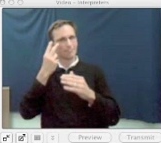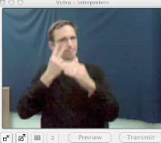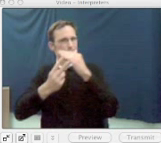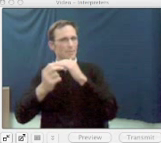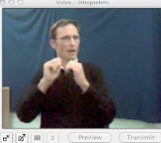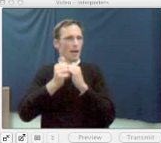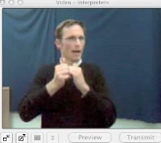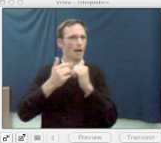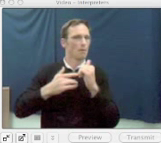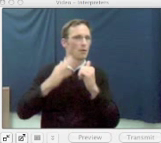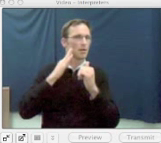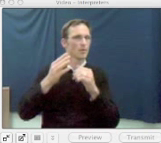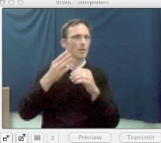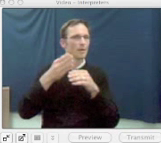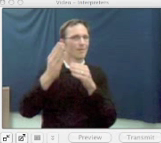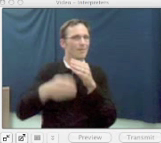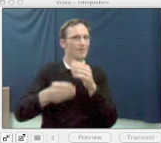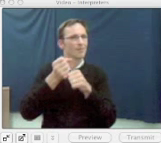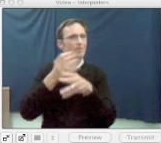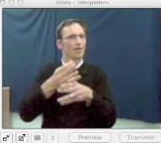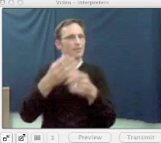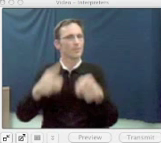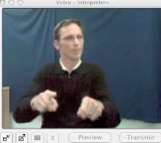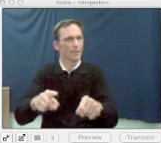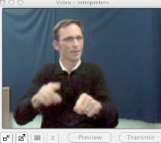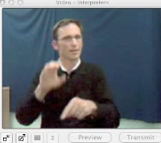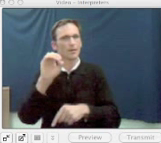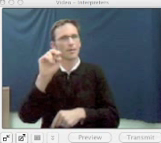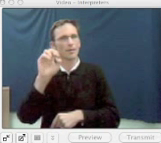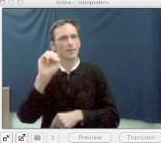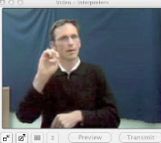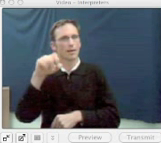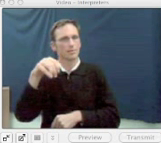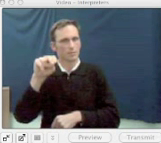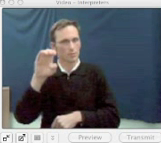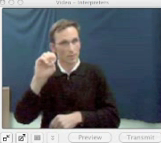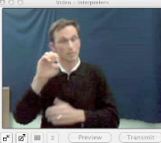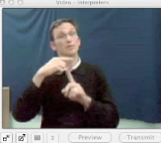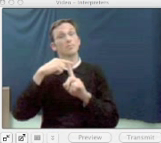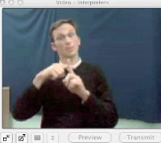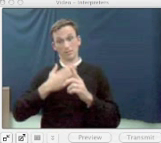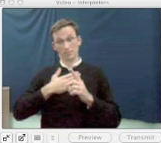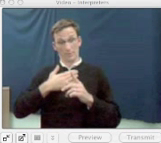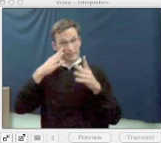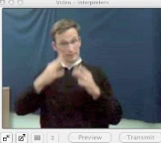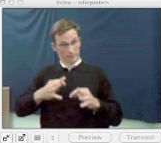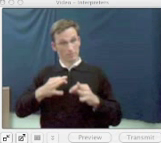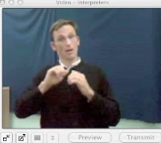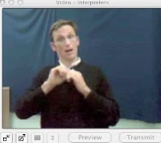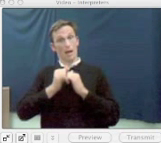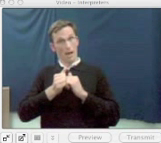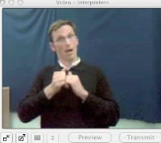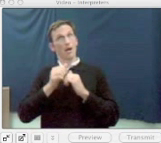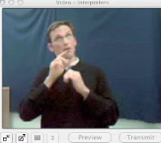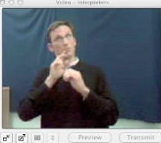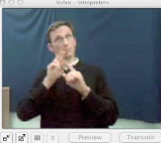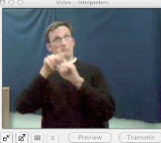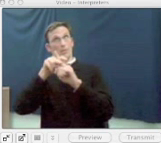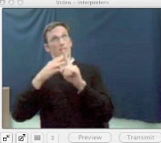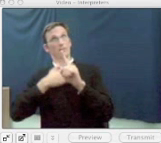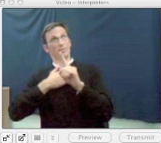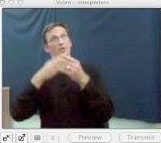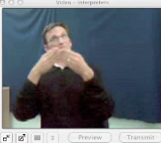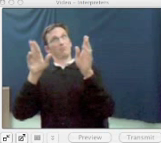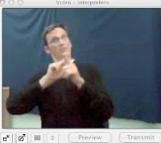how they play into the values and the principles of our profession. Another challenge would be is that we would have